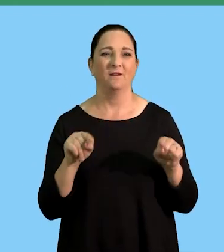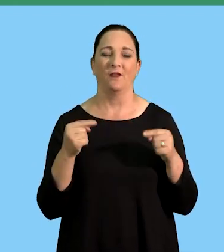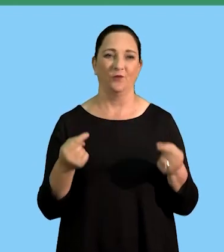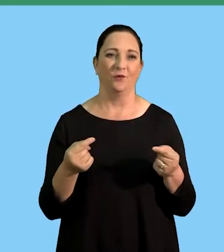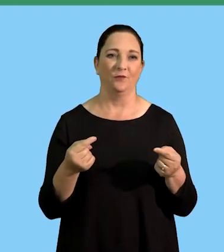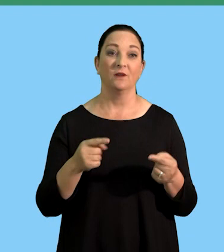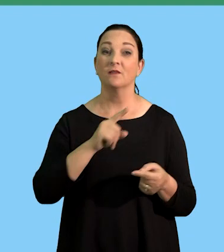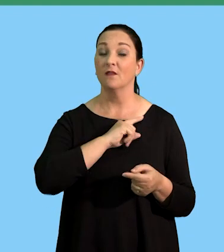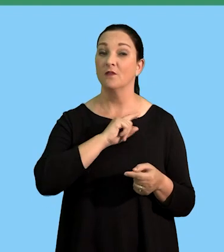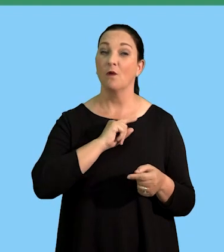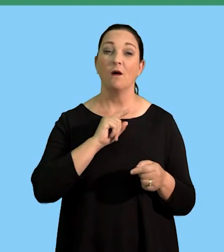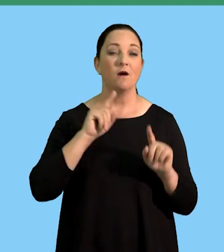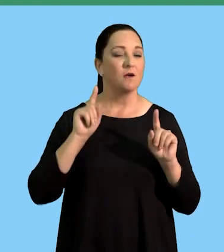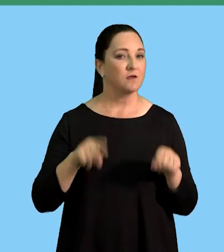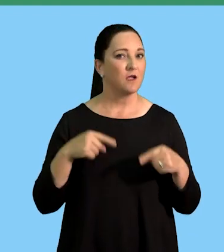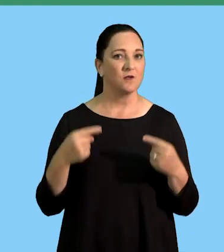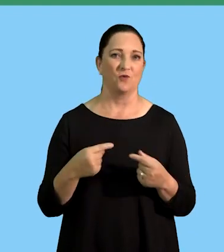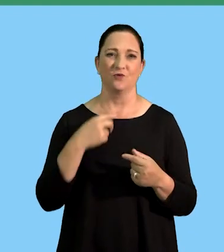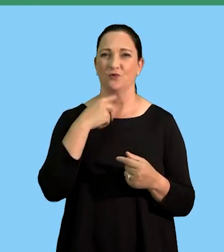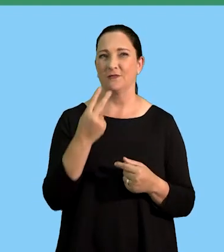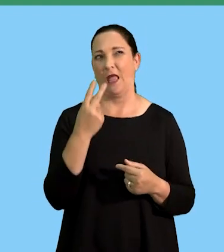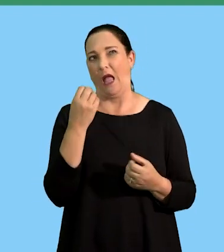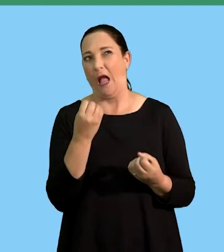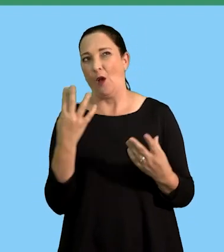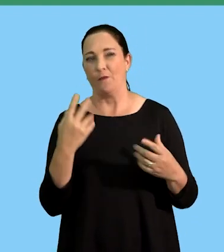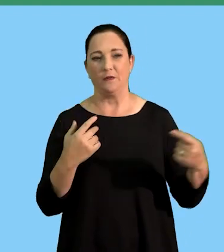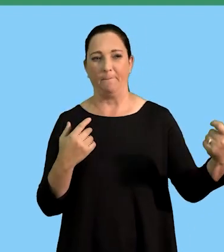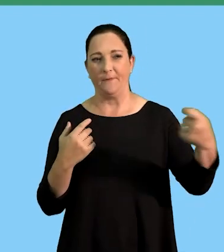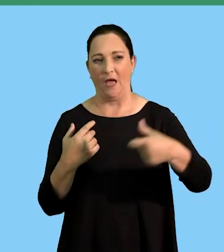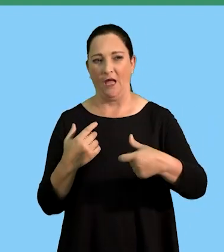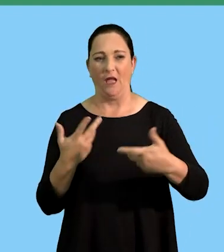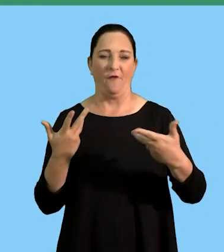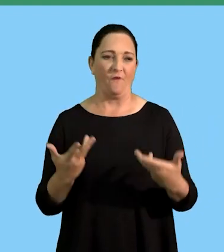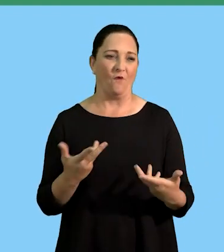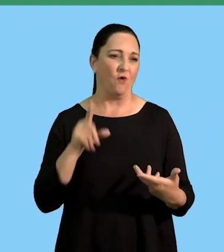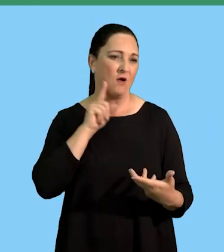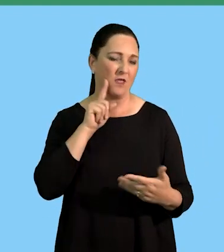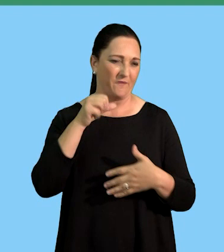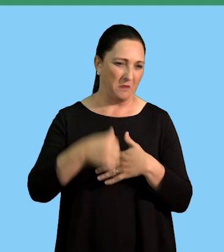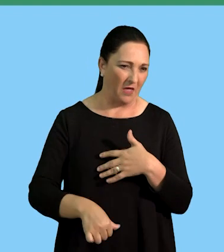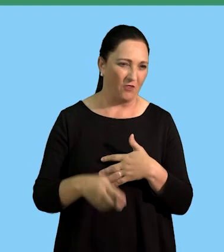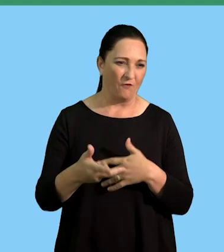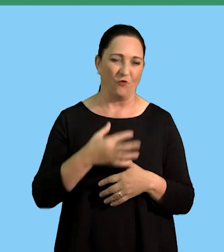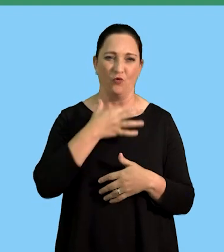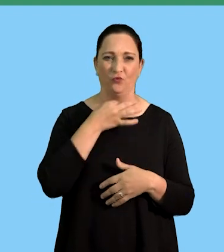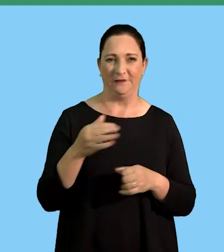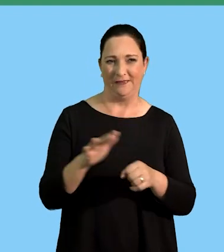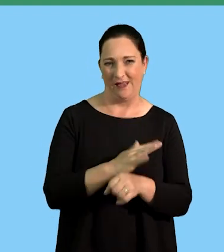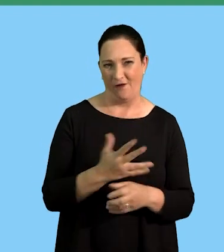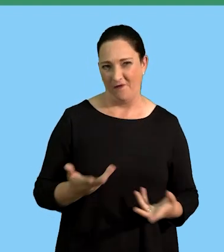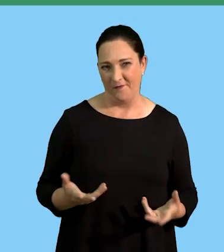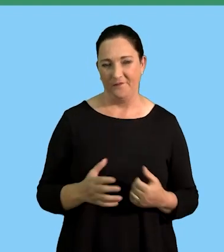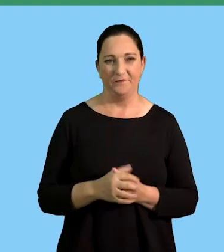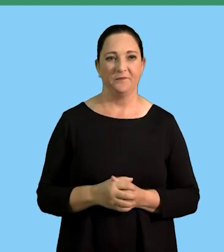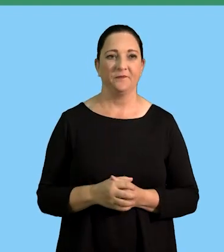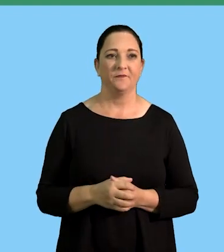and therefore they cannot work out a premium that the business must pay for these types of risks. These